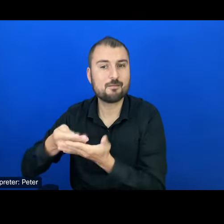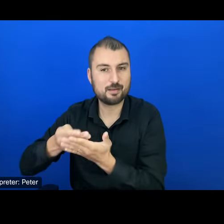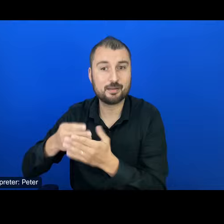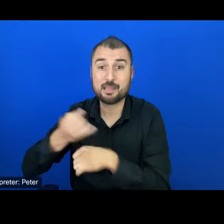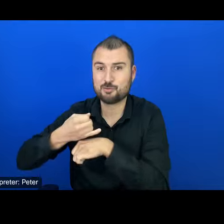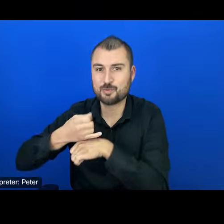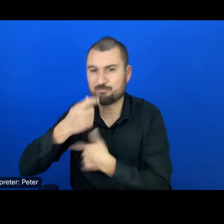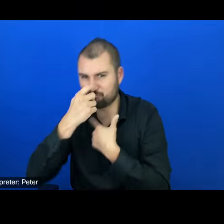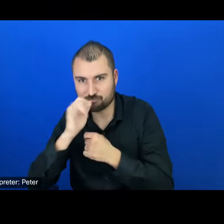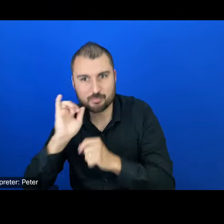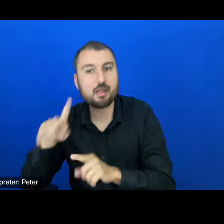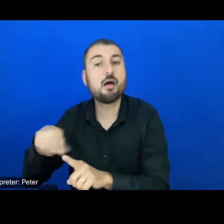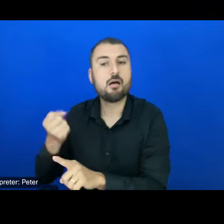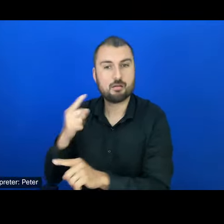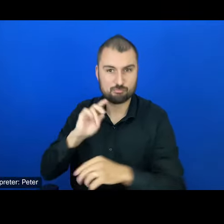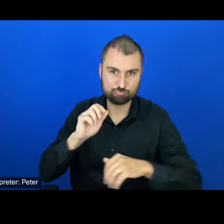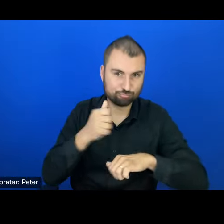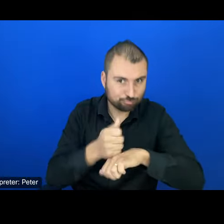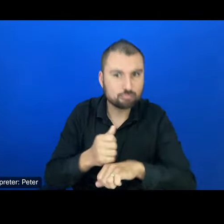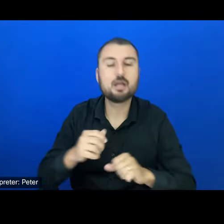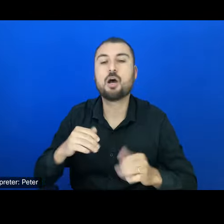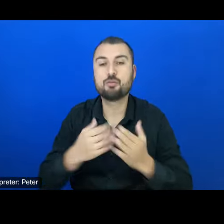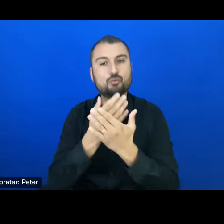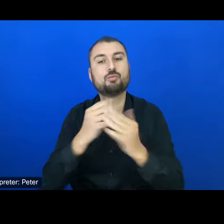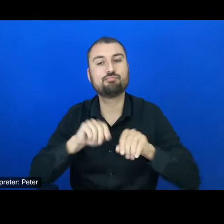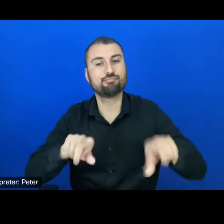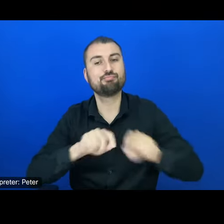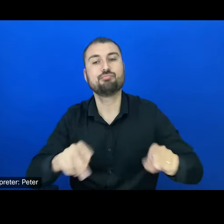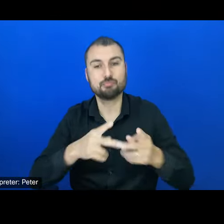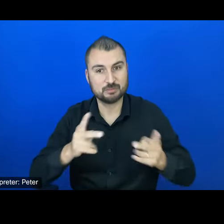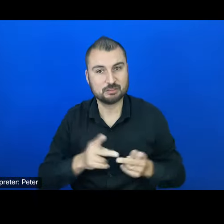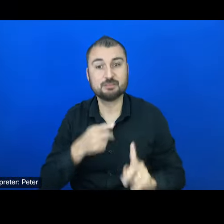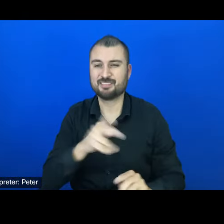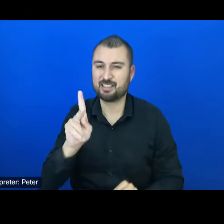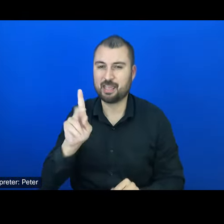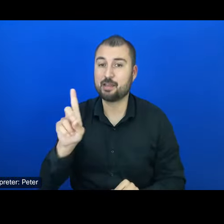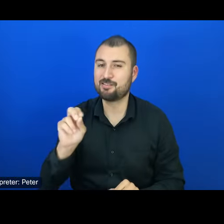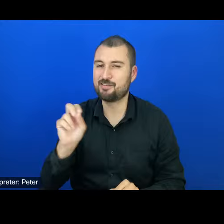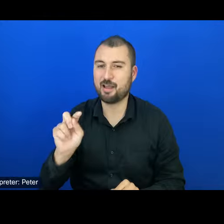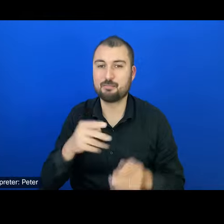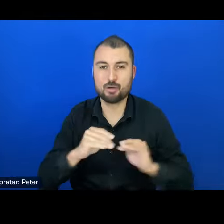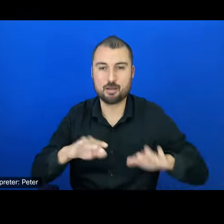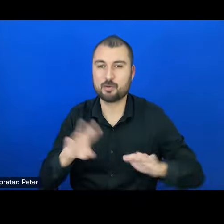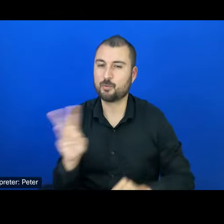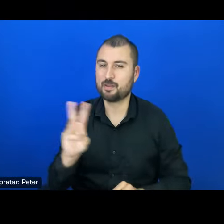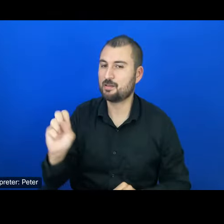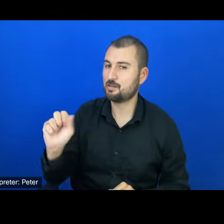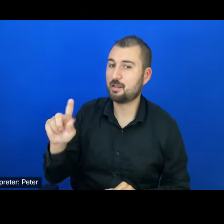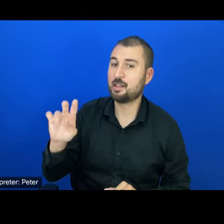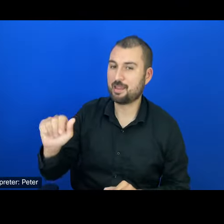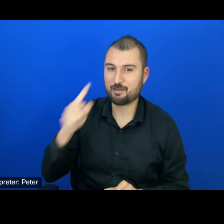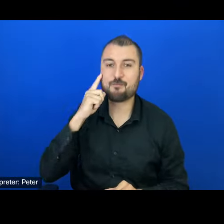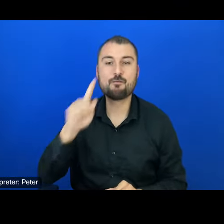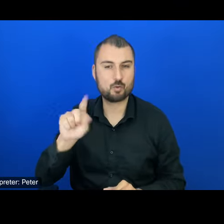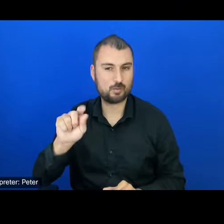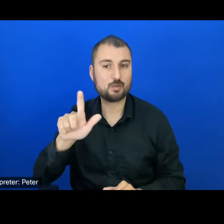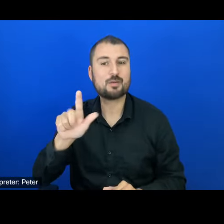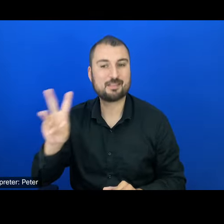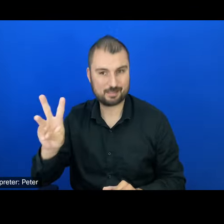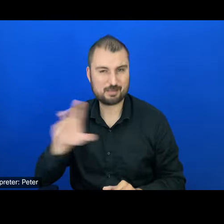to construct a new central dispatch facility on KDOT property in West Salina in FY 2026.